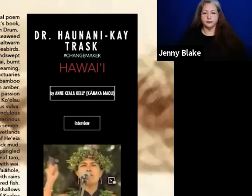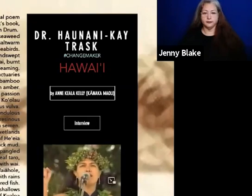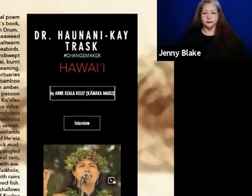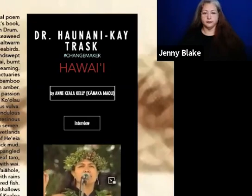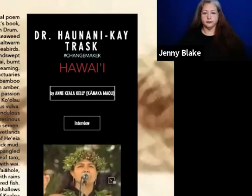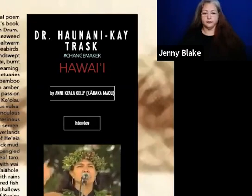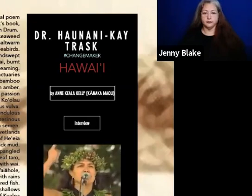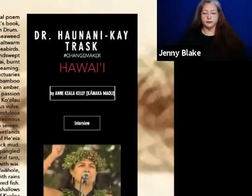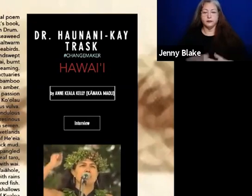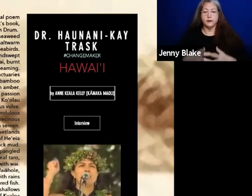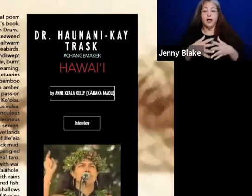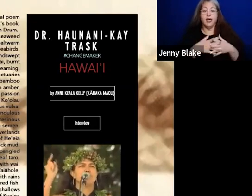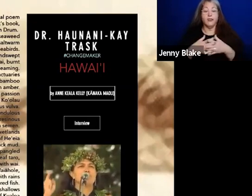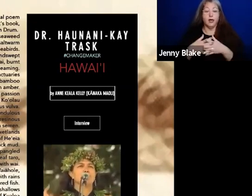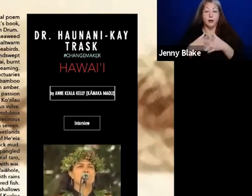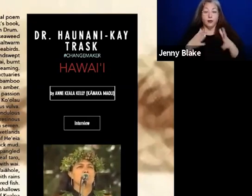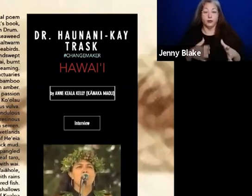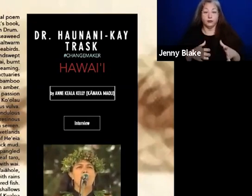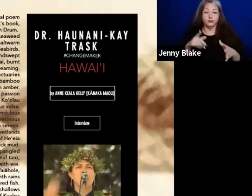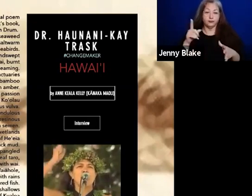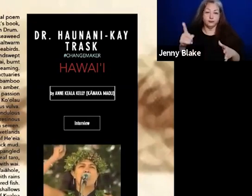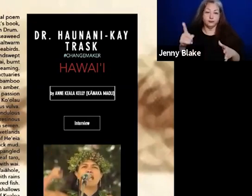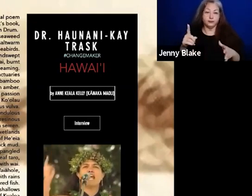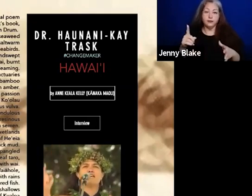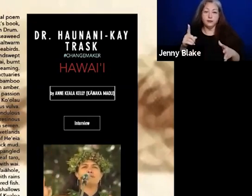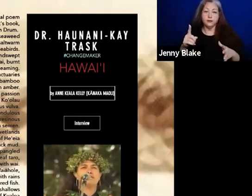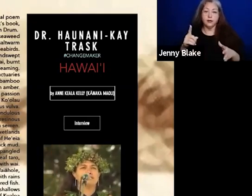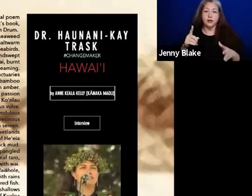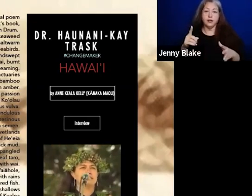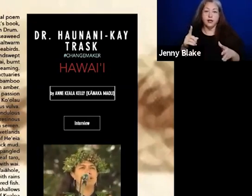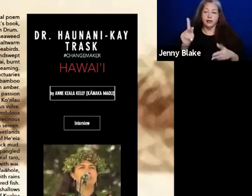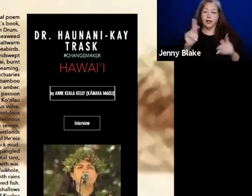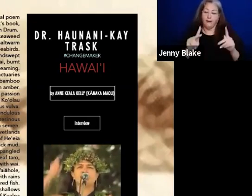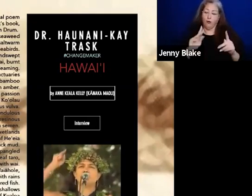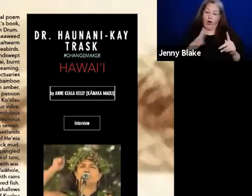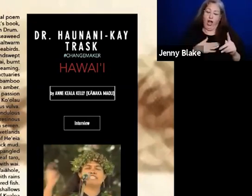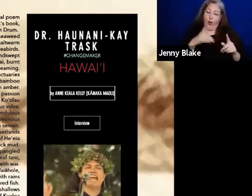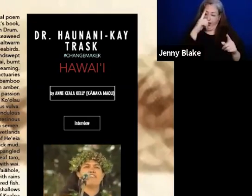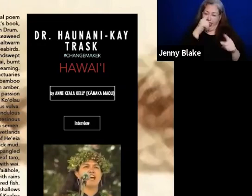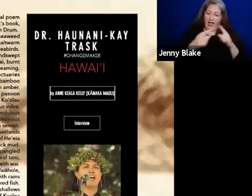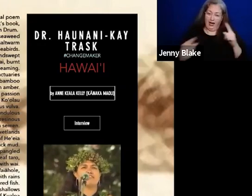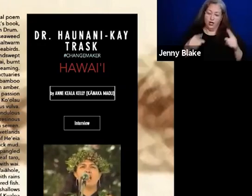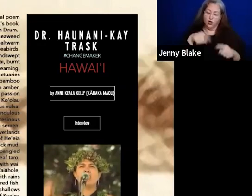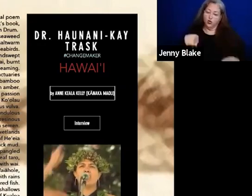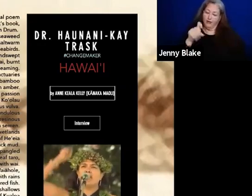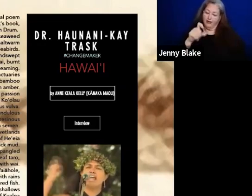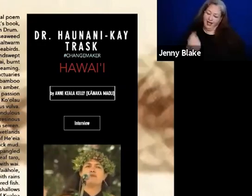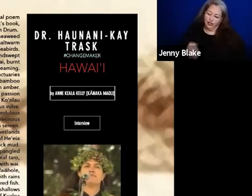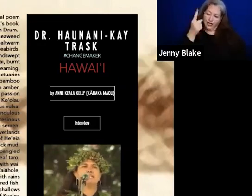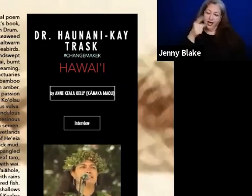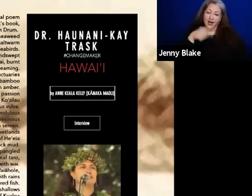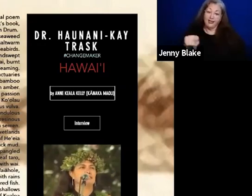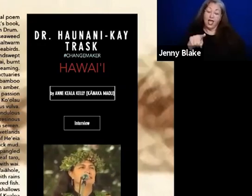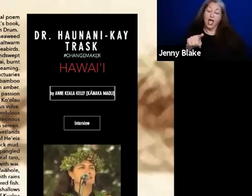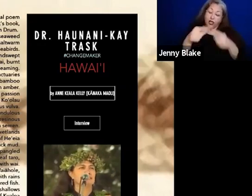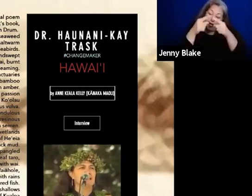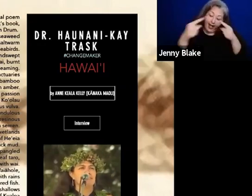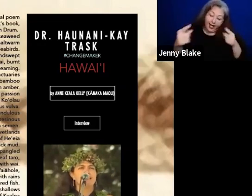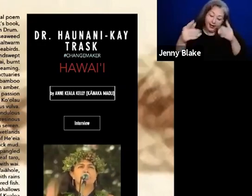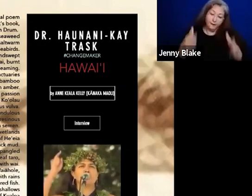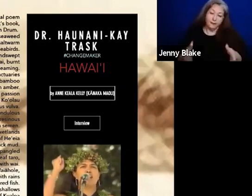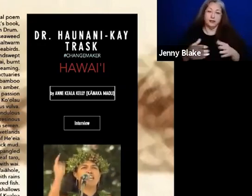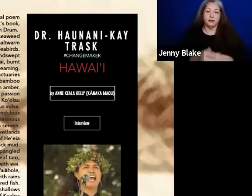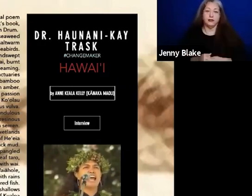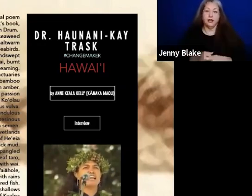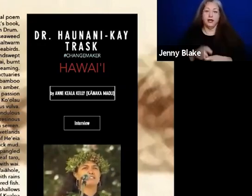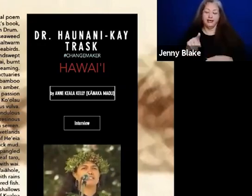The Americans, my people, are our enemies. And you must understand that. They are our enemies.